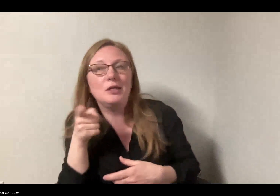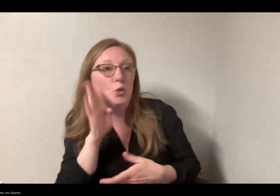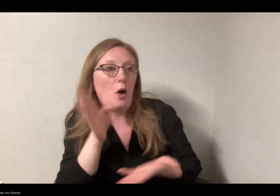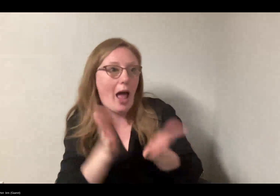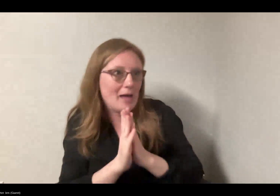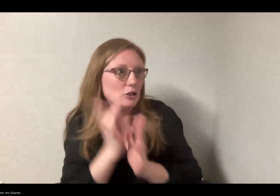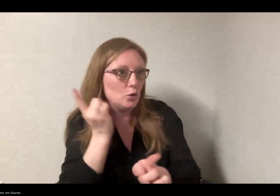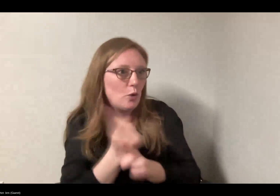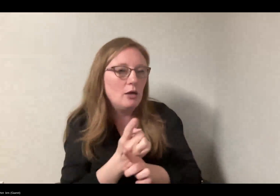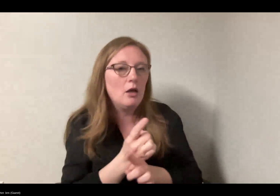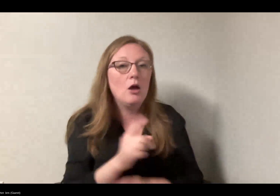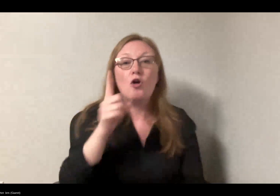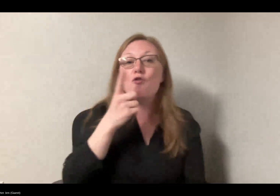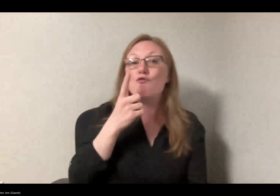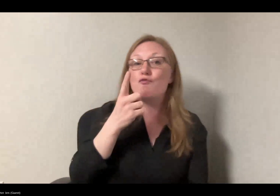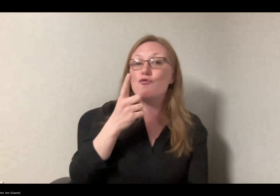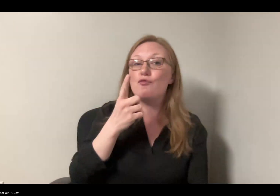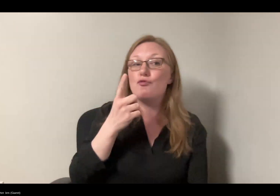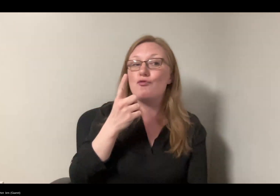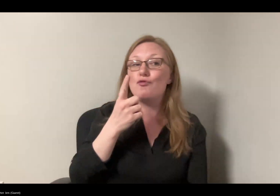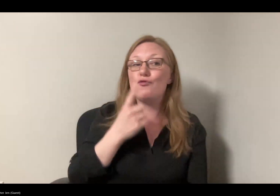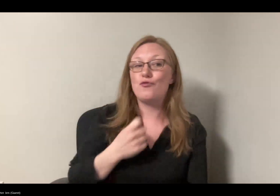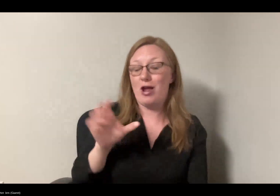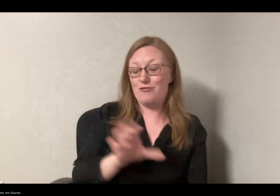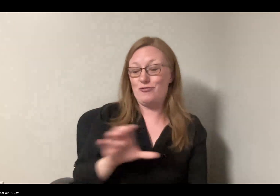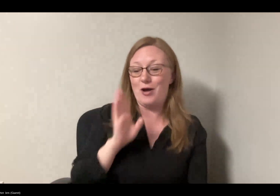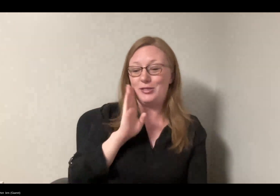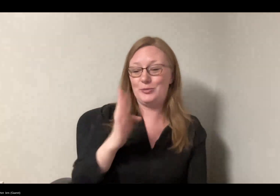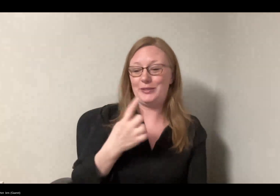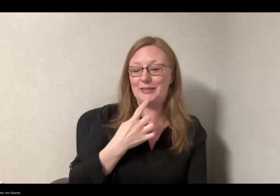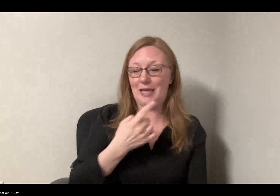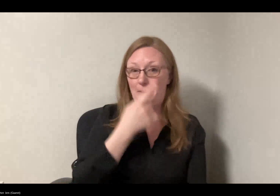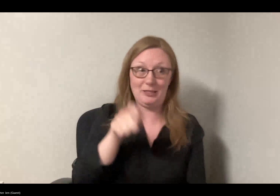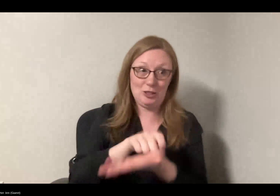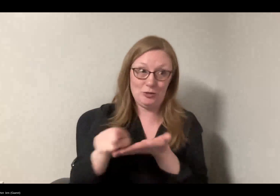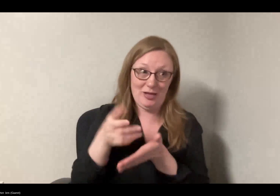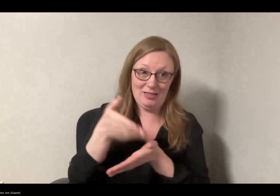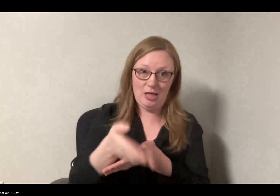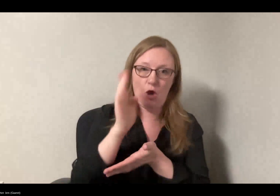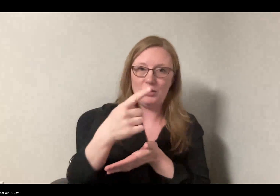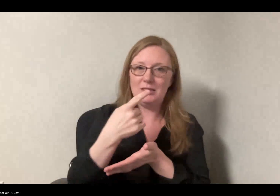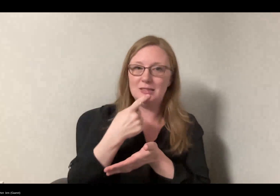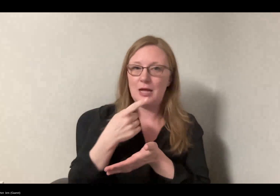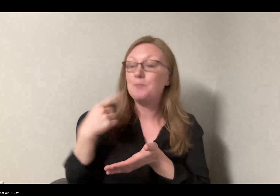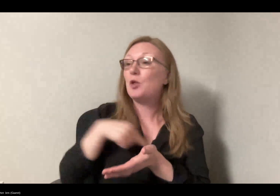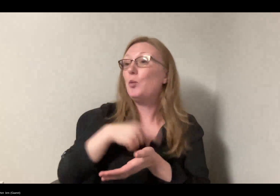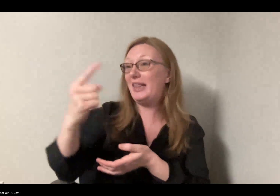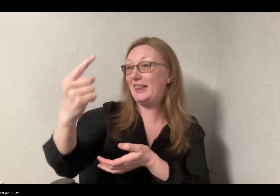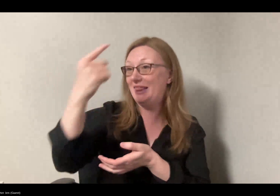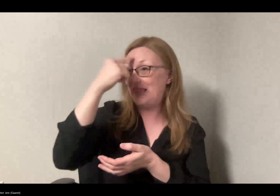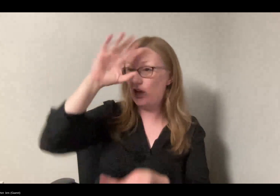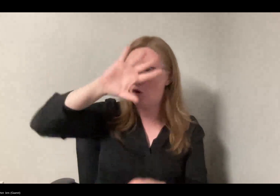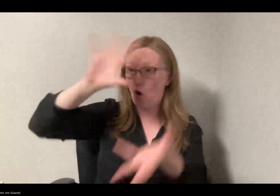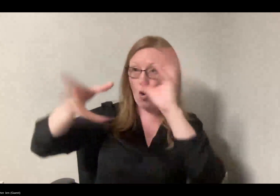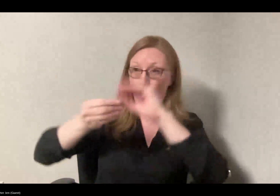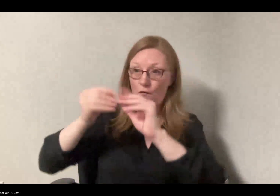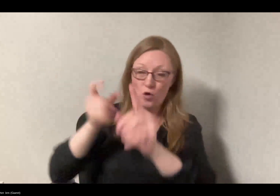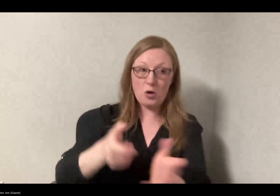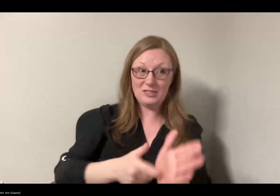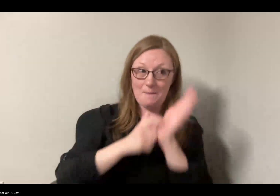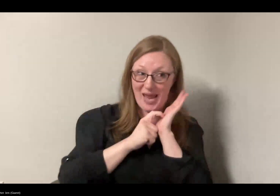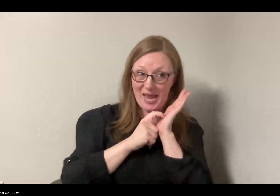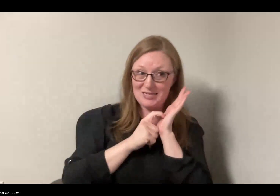right. So the Red Cross, we're going to say, because it's written in there, we're going to say, this is what we think the overall demand is.